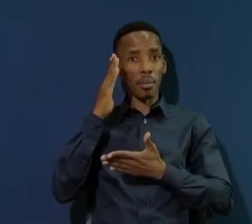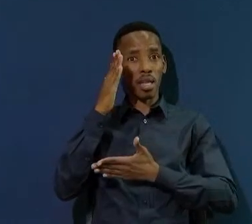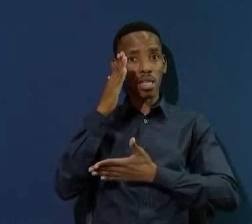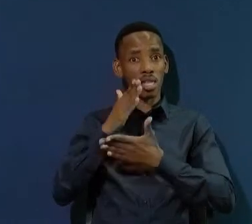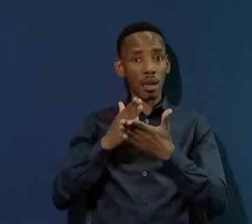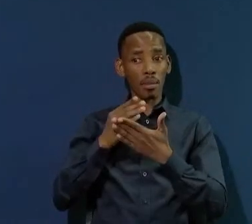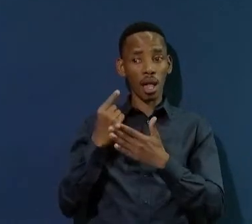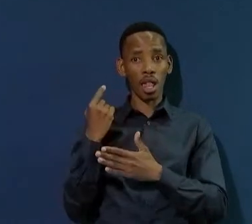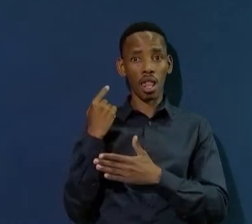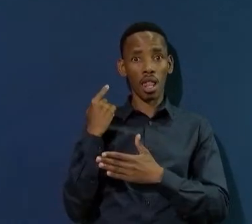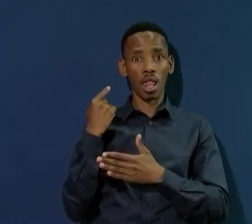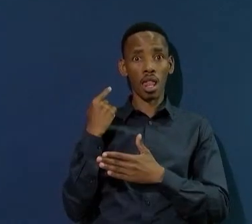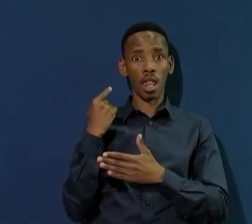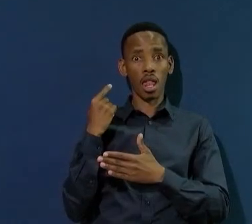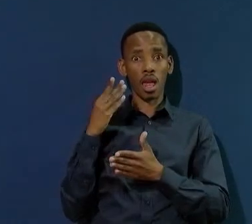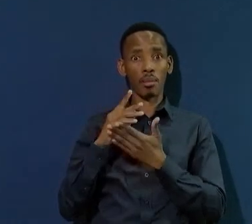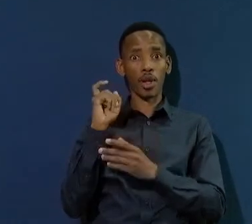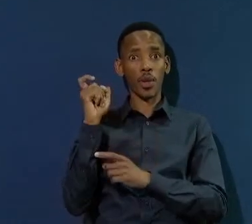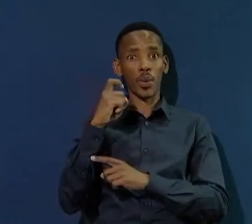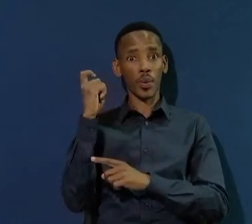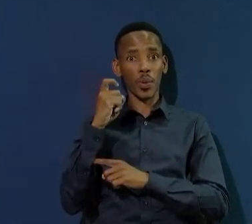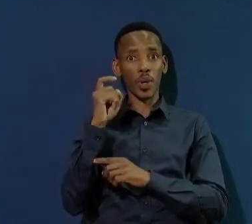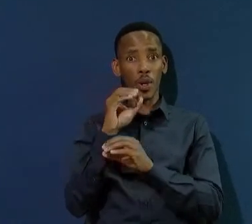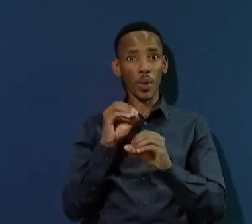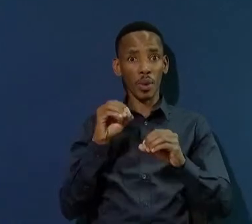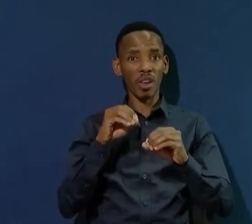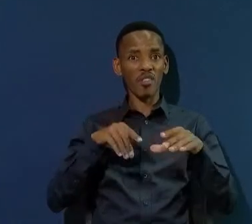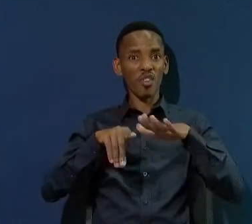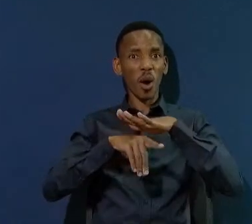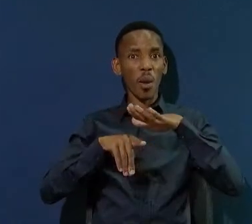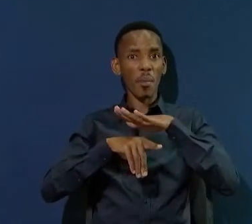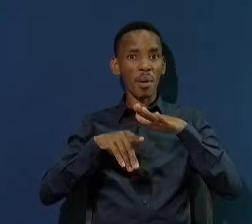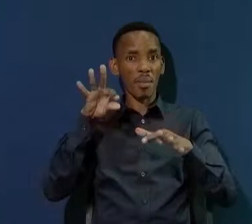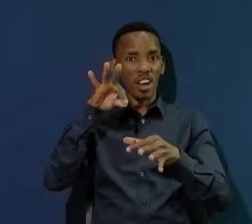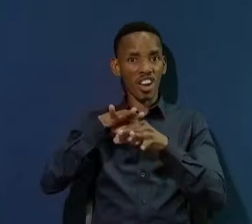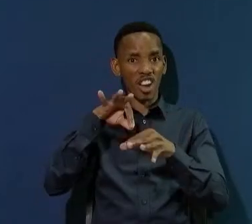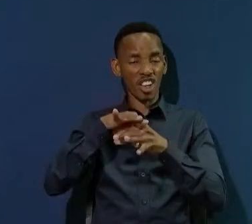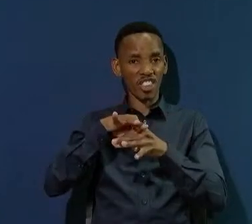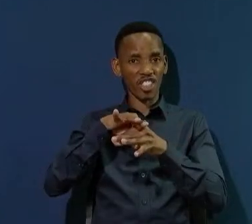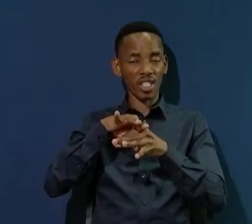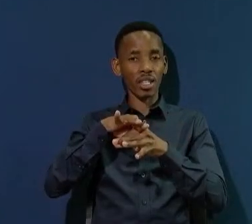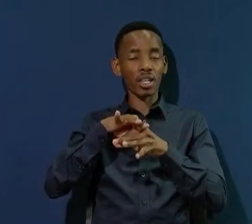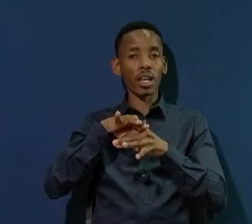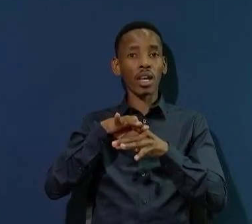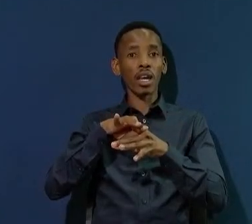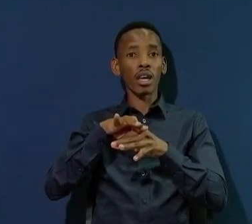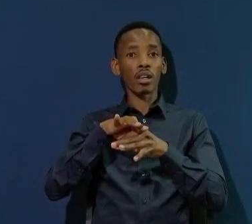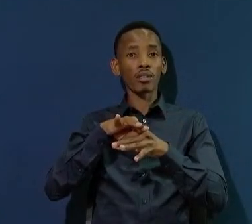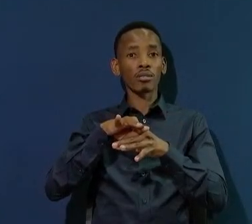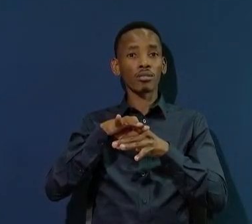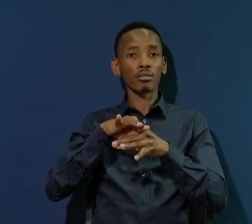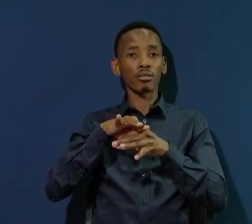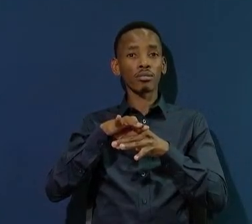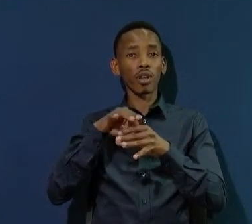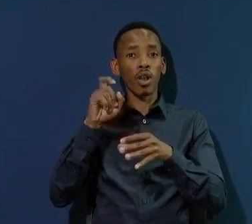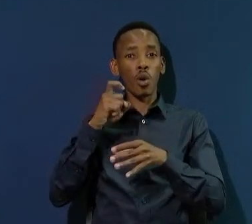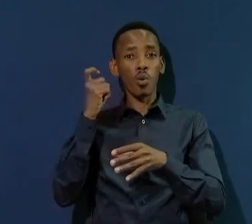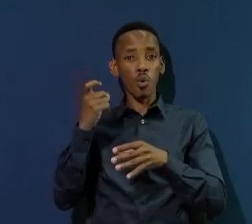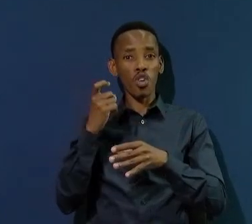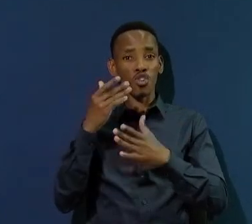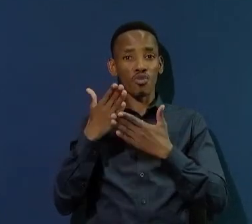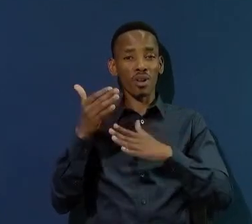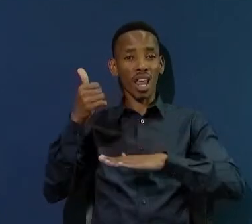peolotlhokwa kana di-primary tsa di-party ka ne re bona ba rulagantse ka teng go raya gore ga ba ka ba atlega mo go nneng